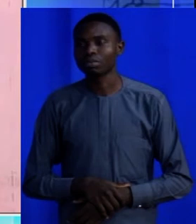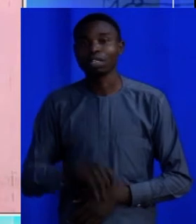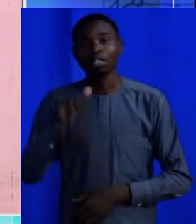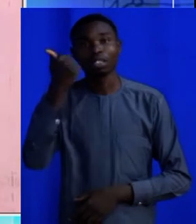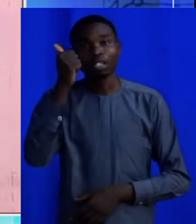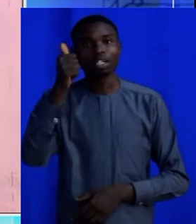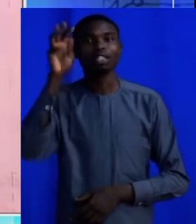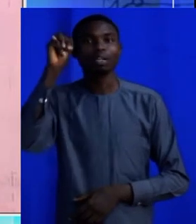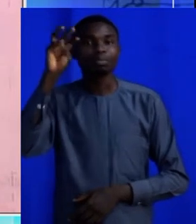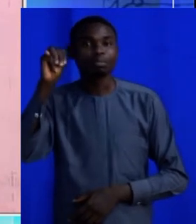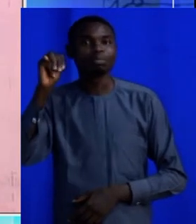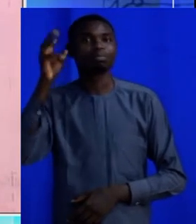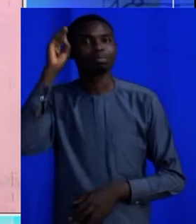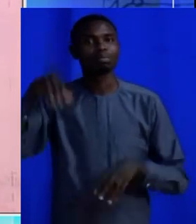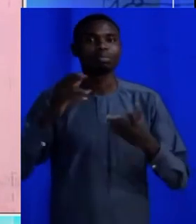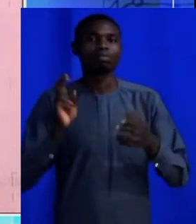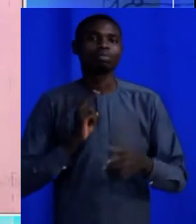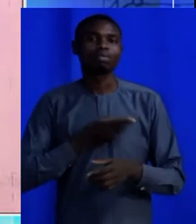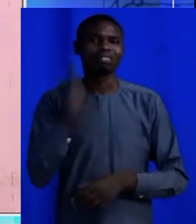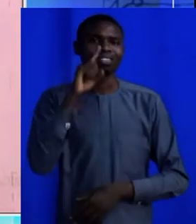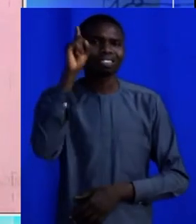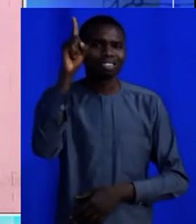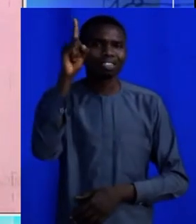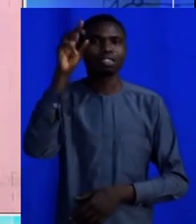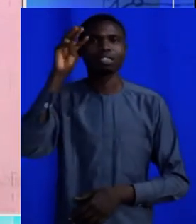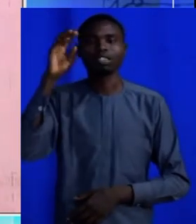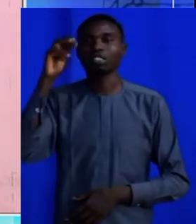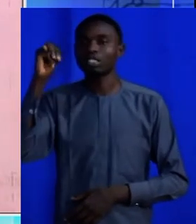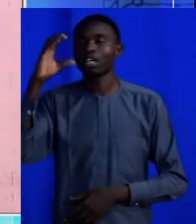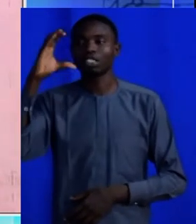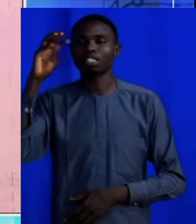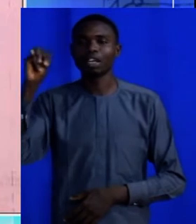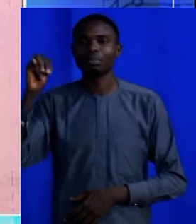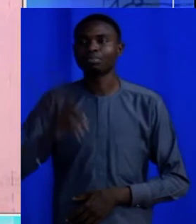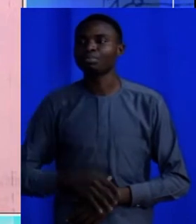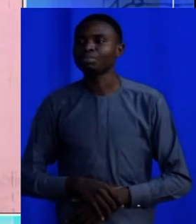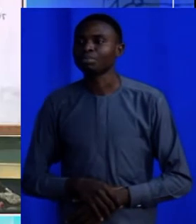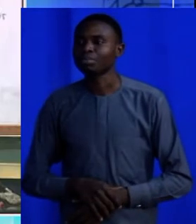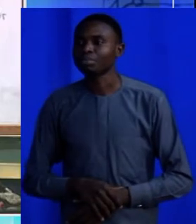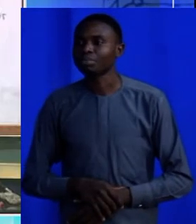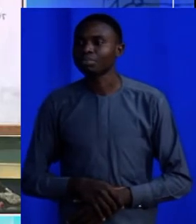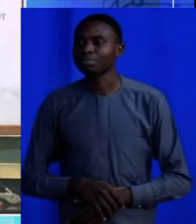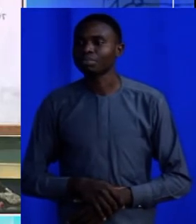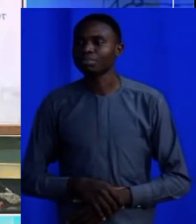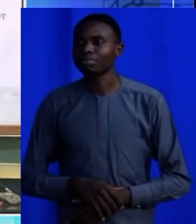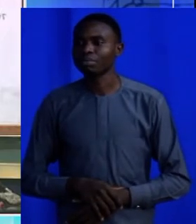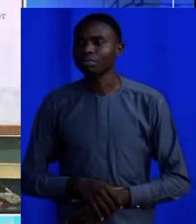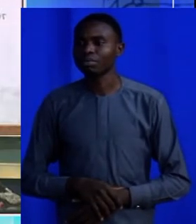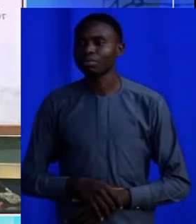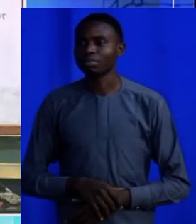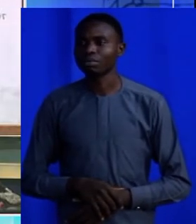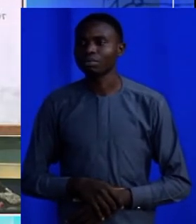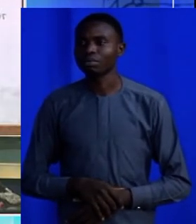Hides and skins. What's the difference between hides and skins? The hides are